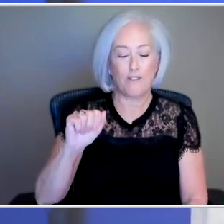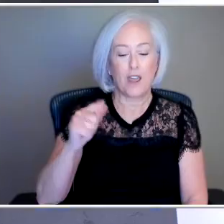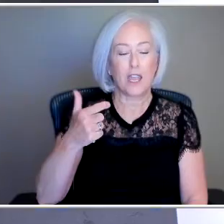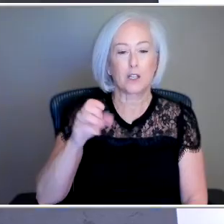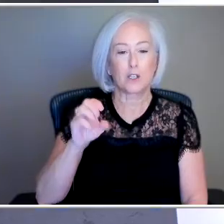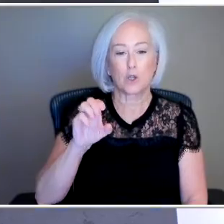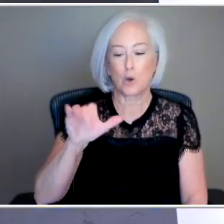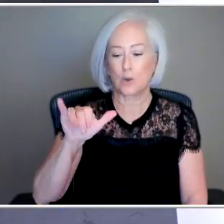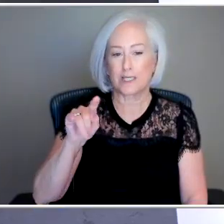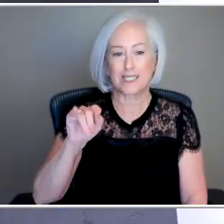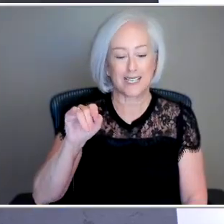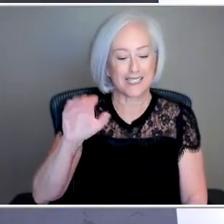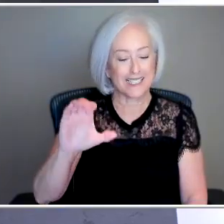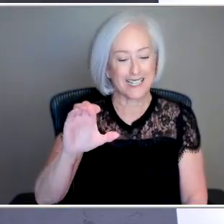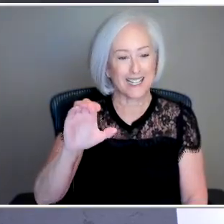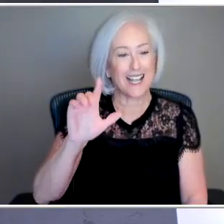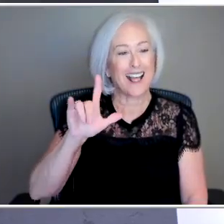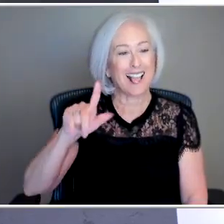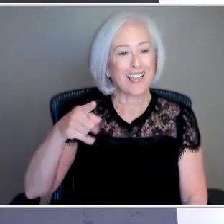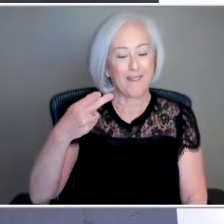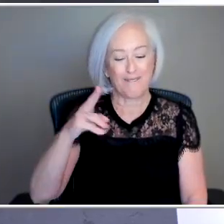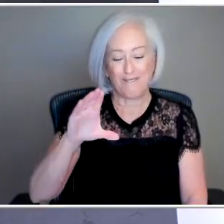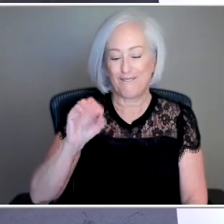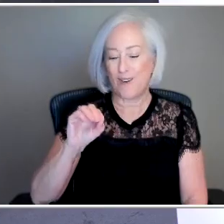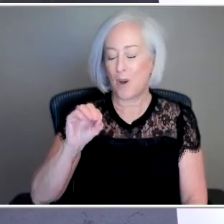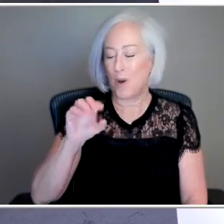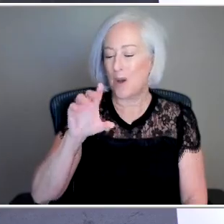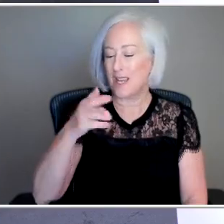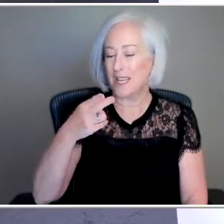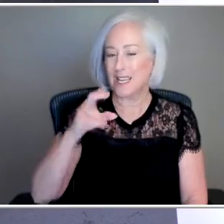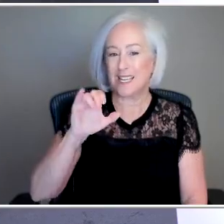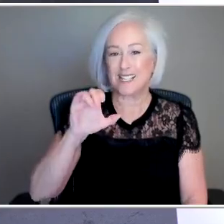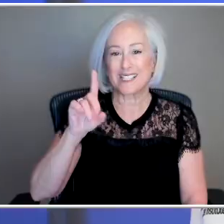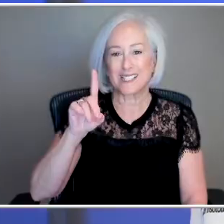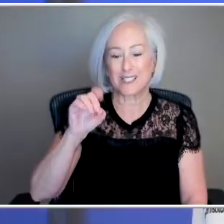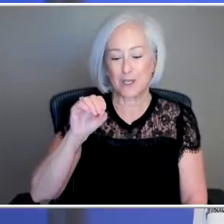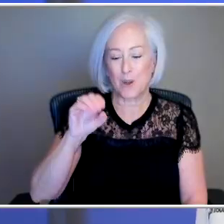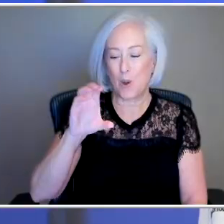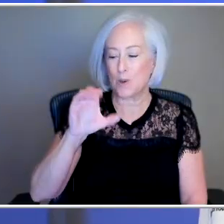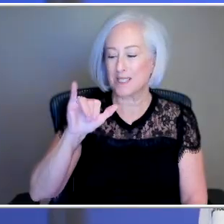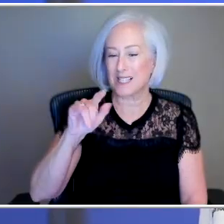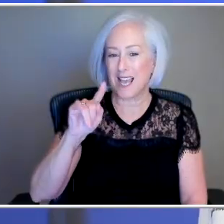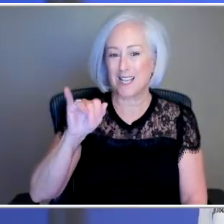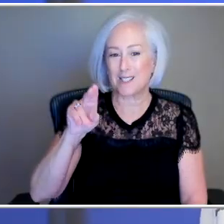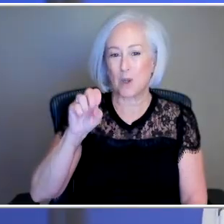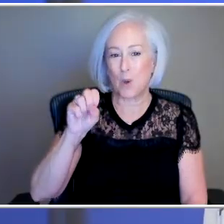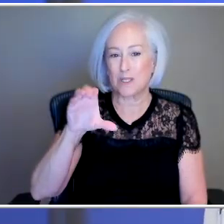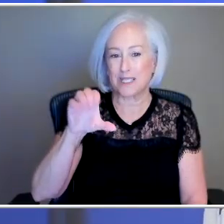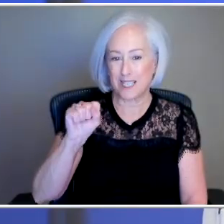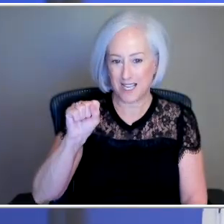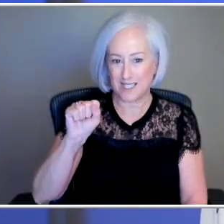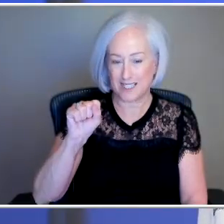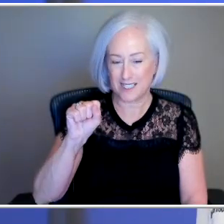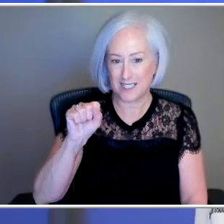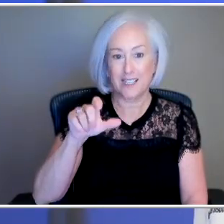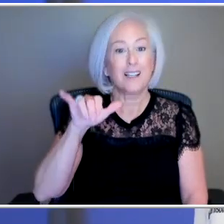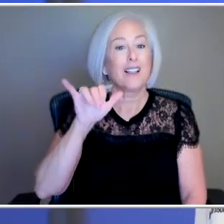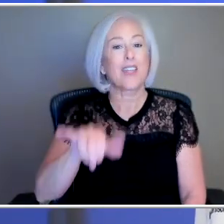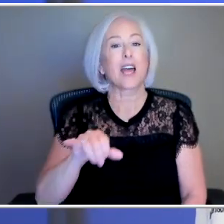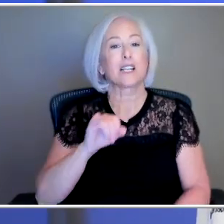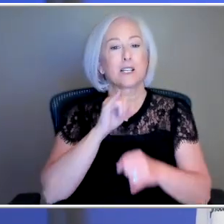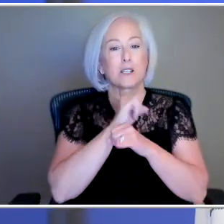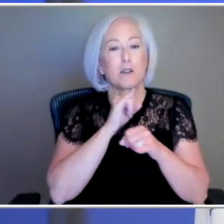the show today, so that you could pronounce that. But go, please proceed. So it's actually an immune dysregulation that is